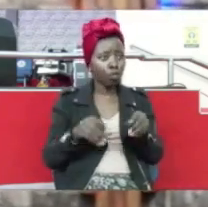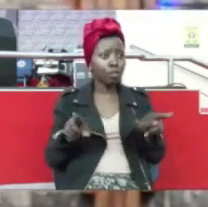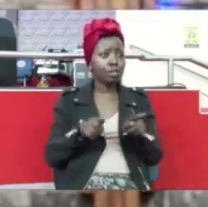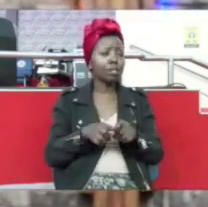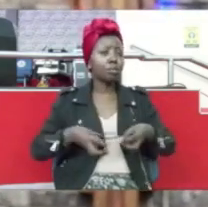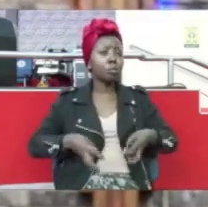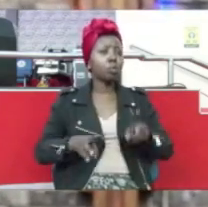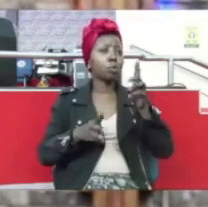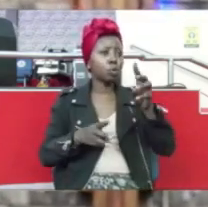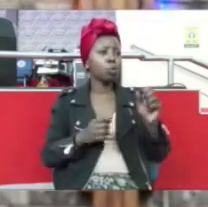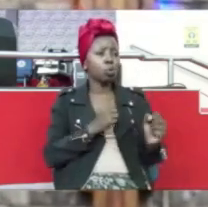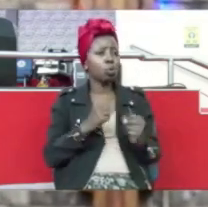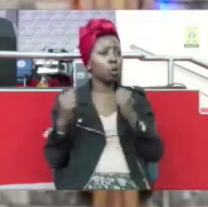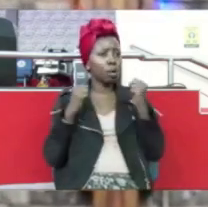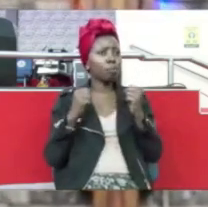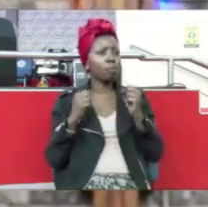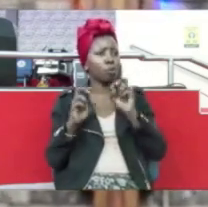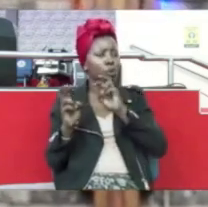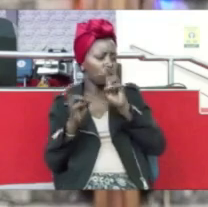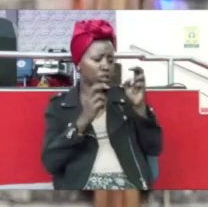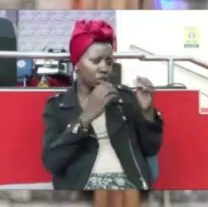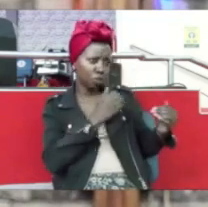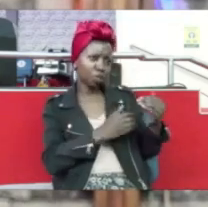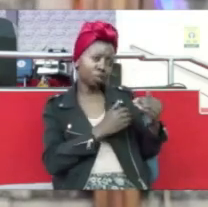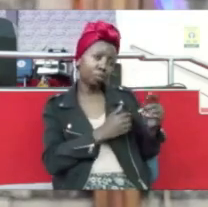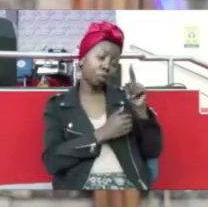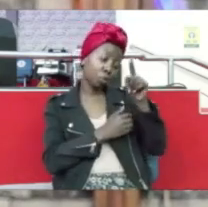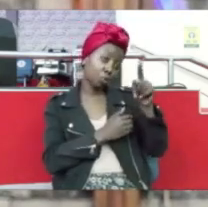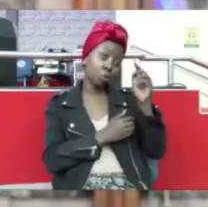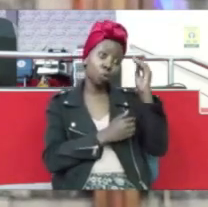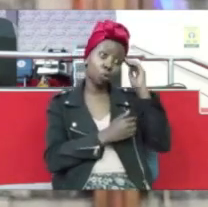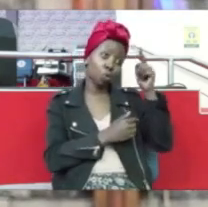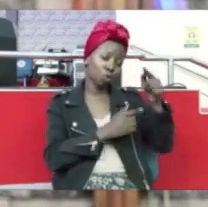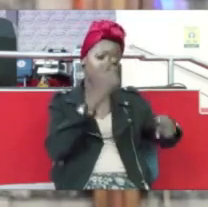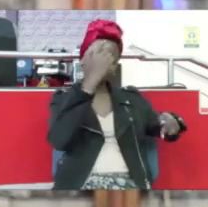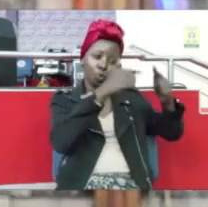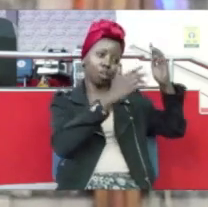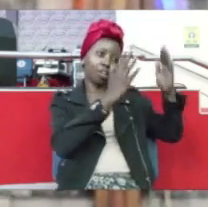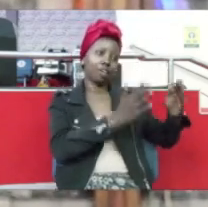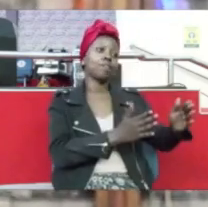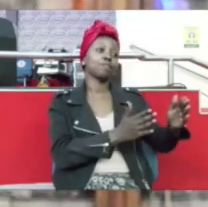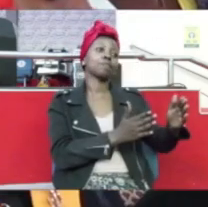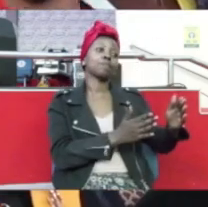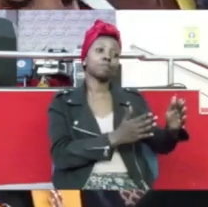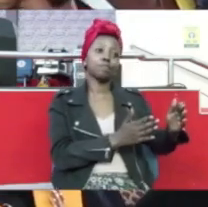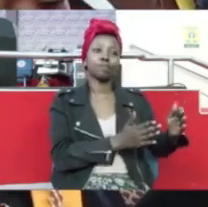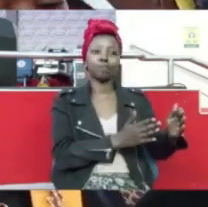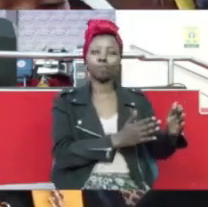prospered. Please turn to your neighbor and tell them, you know you are prosperous. Turn to the other